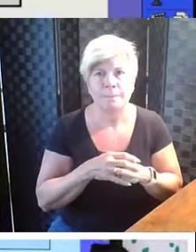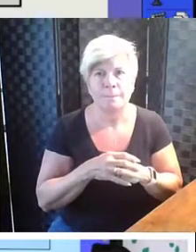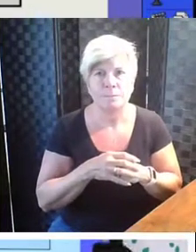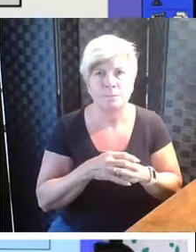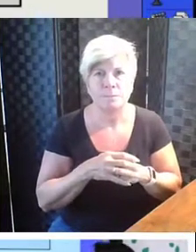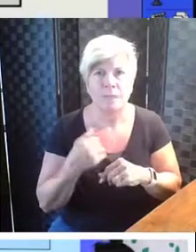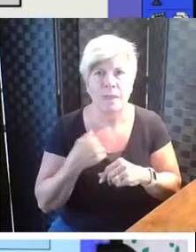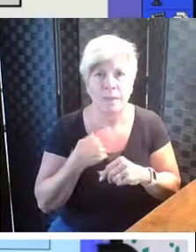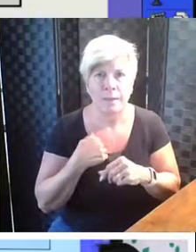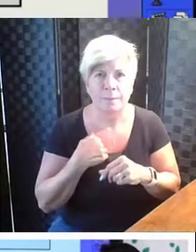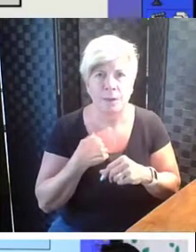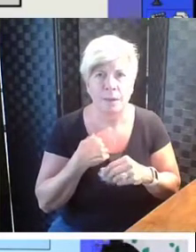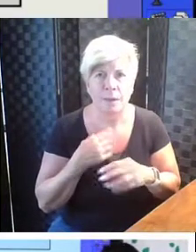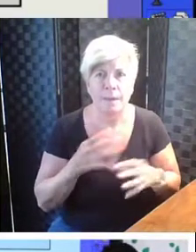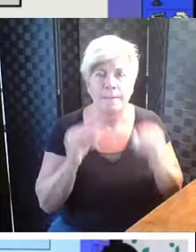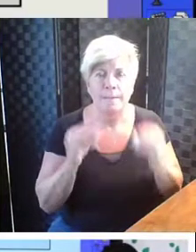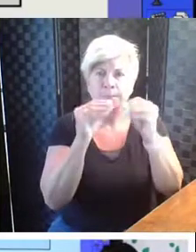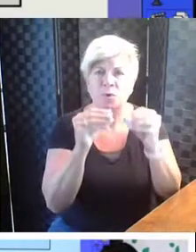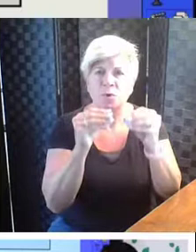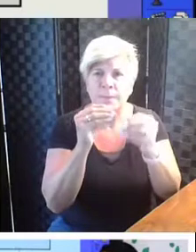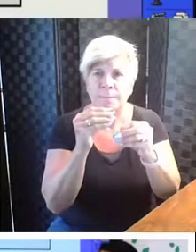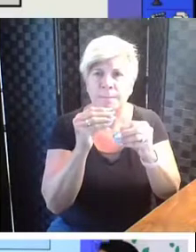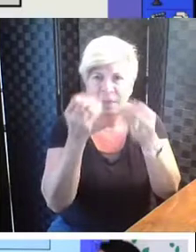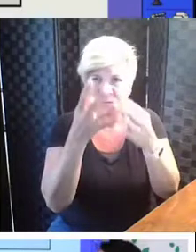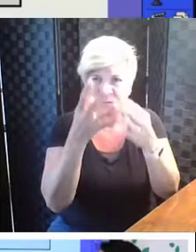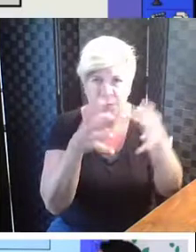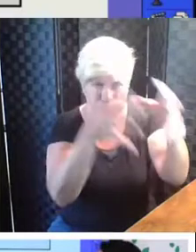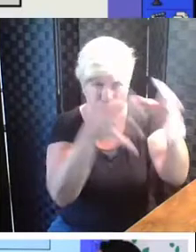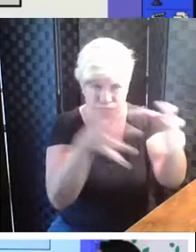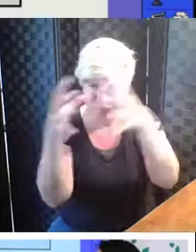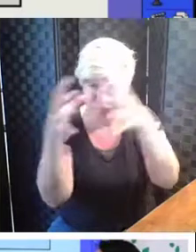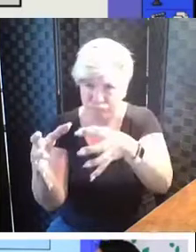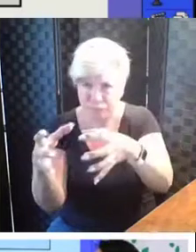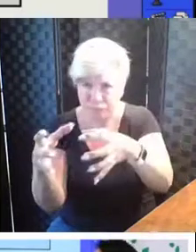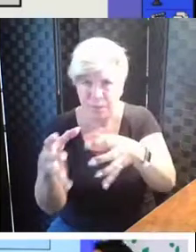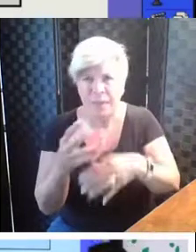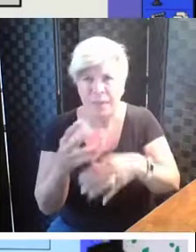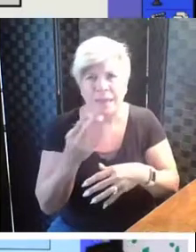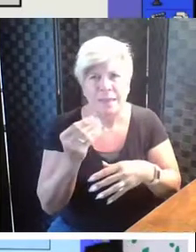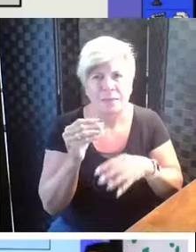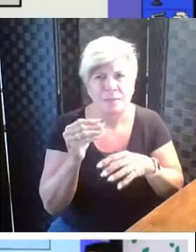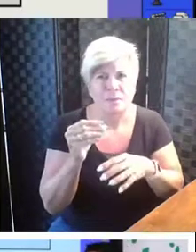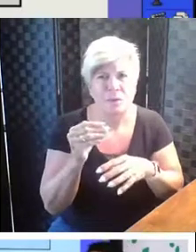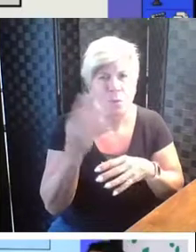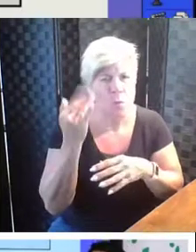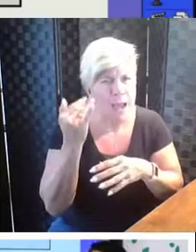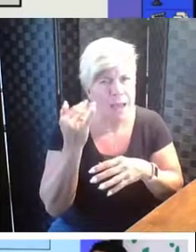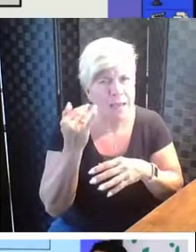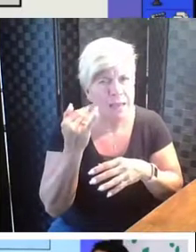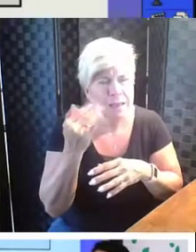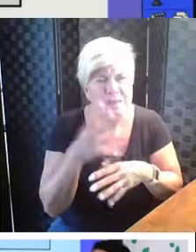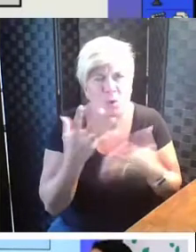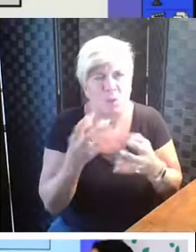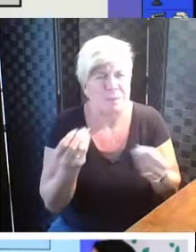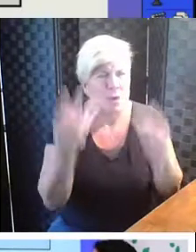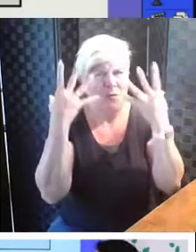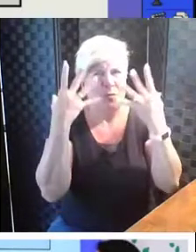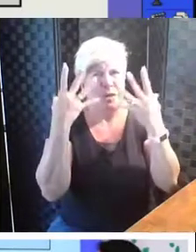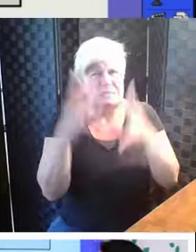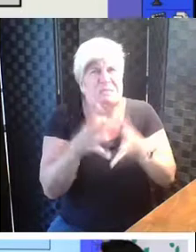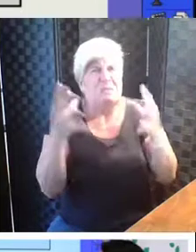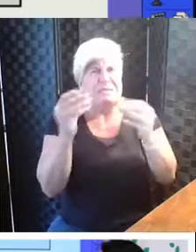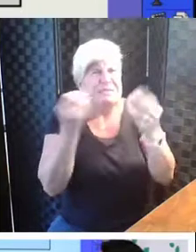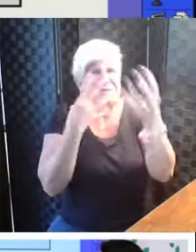to chunk my information piece by piece, and I'm going to do this so that I don't get overwhelmed,